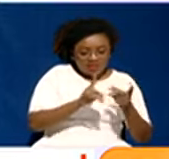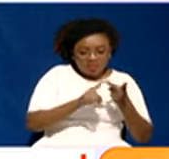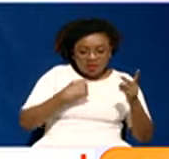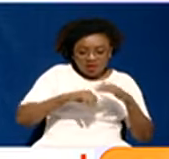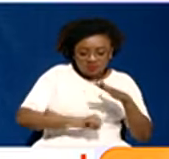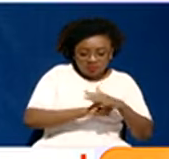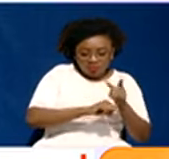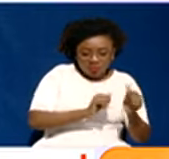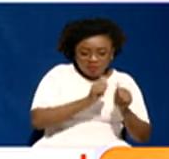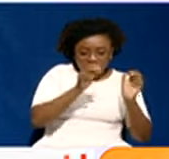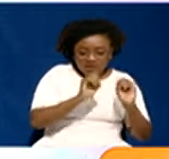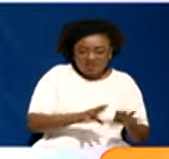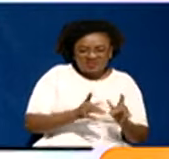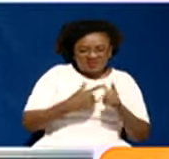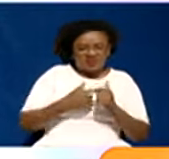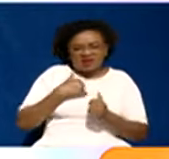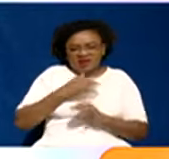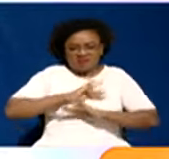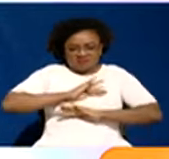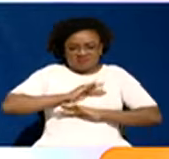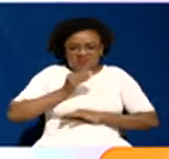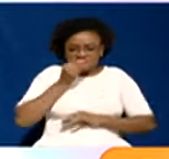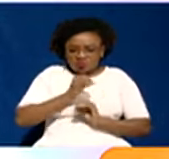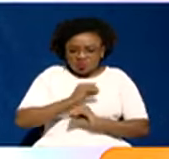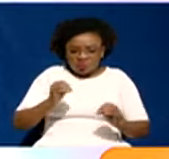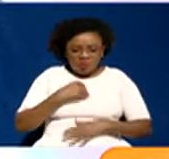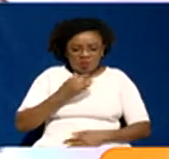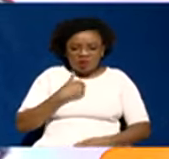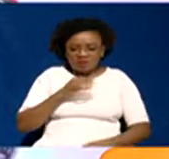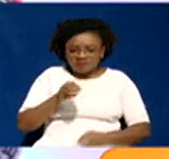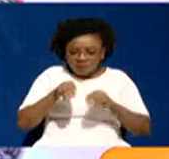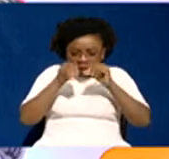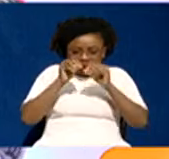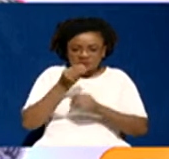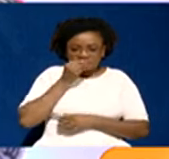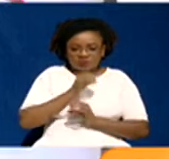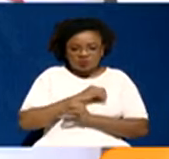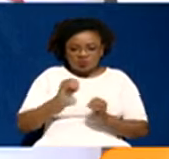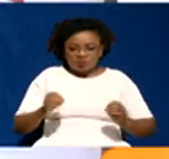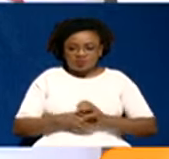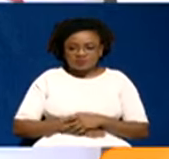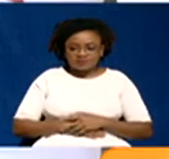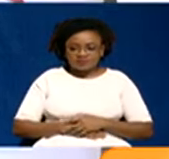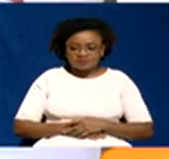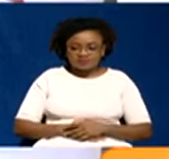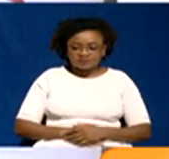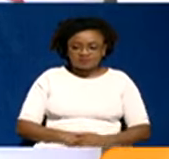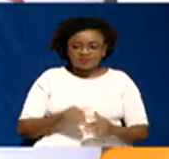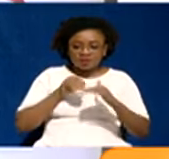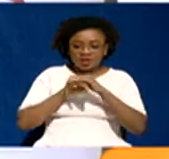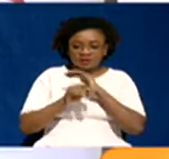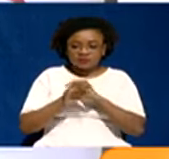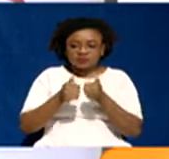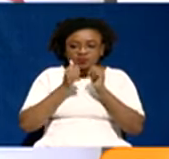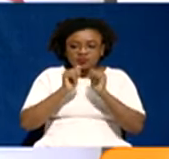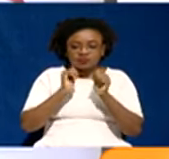net effect that we will not have sufficient food or we will not have nutritious food at all. Access to good nutrition